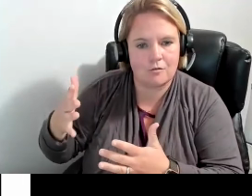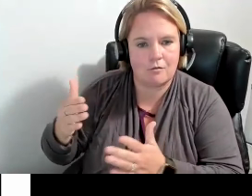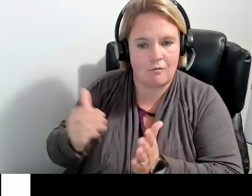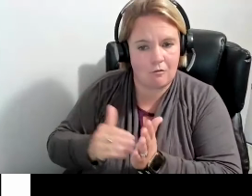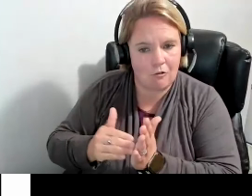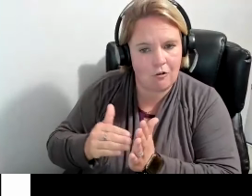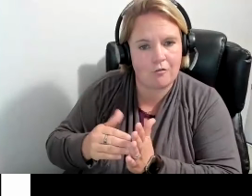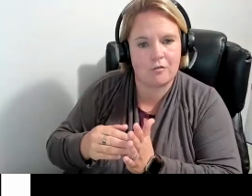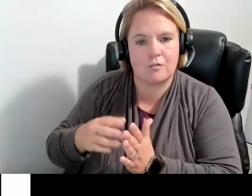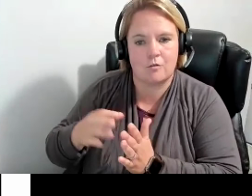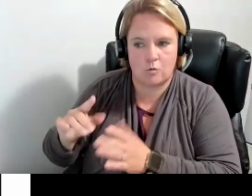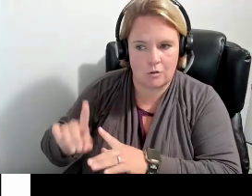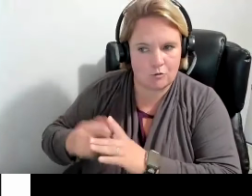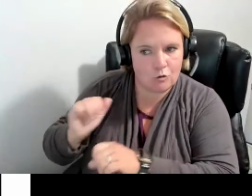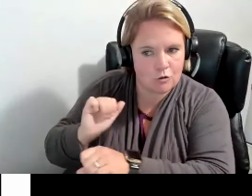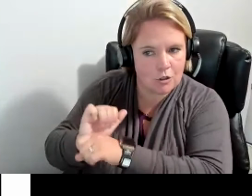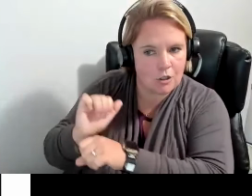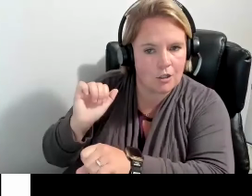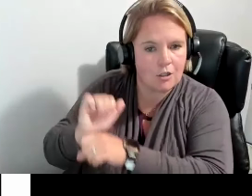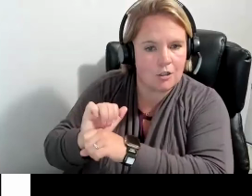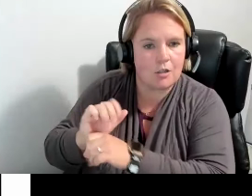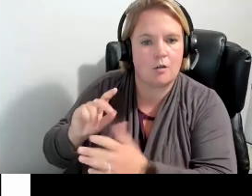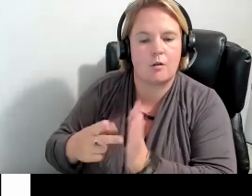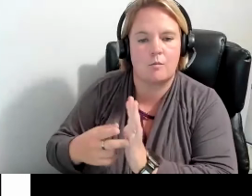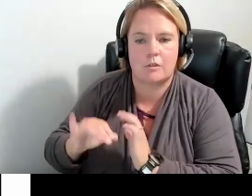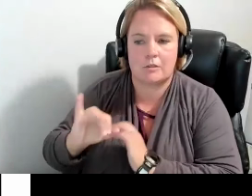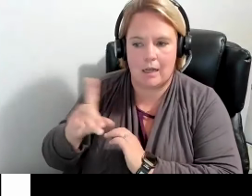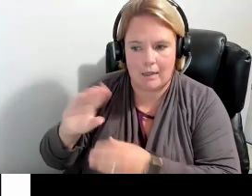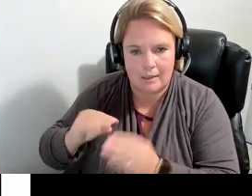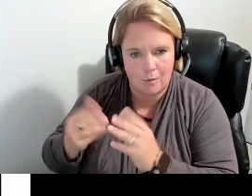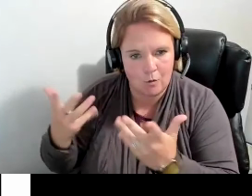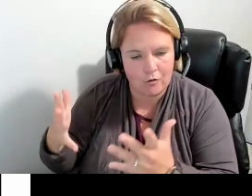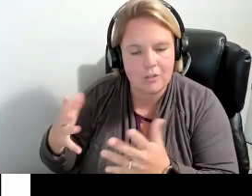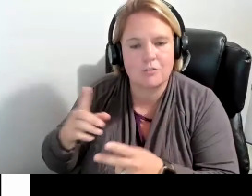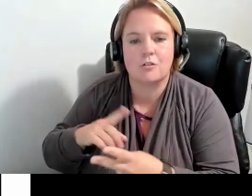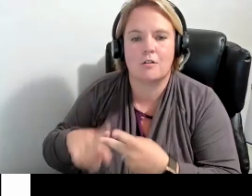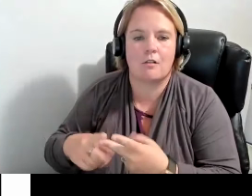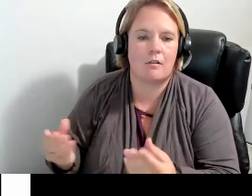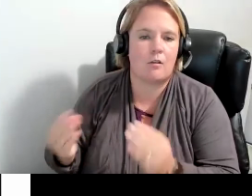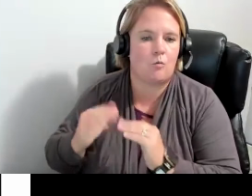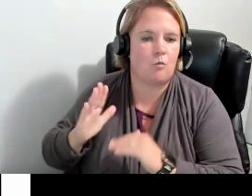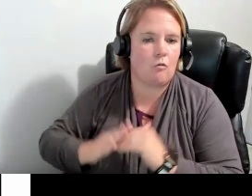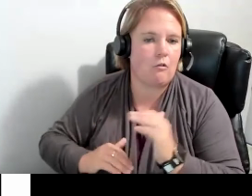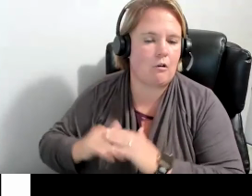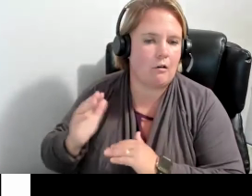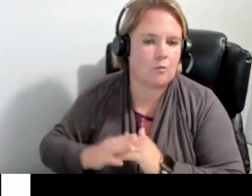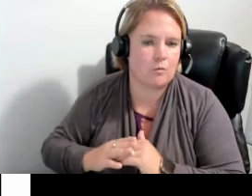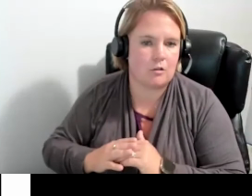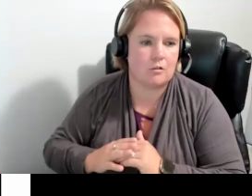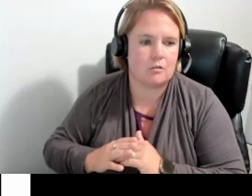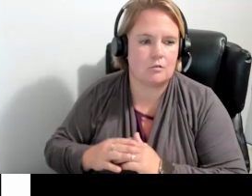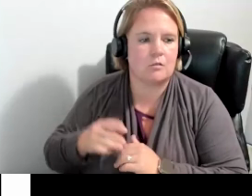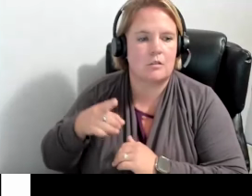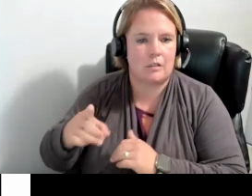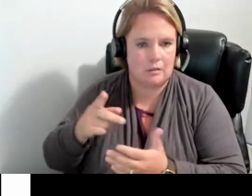once they get out into jobs, they'll already have their ID numbers with us and they can feel more comfortable. And you know what? I got this program